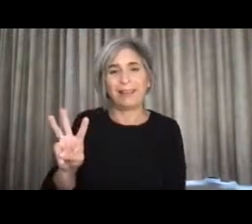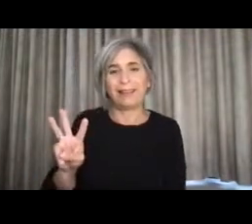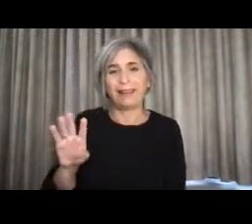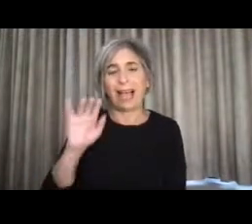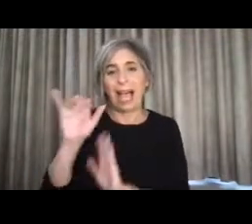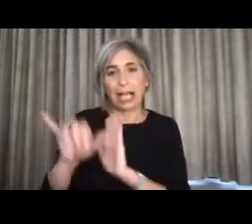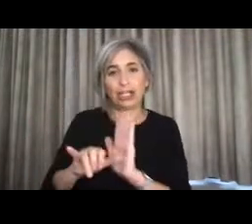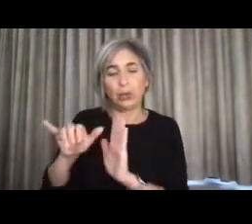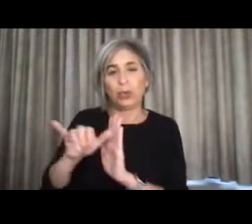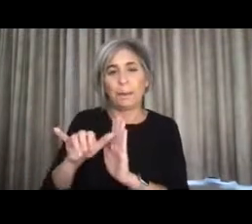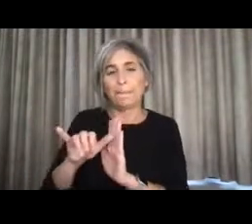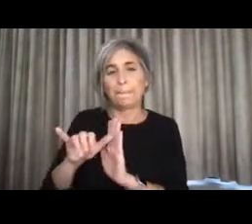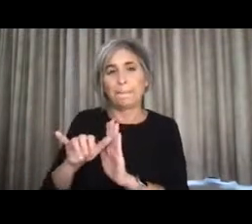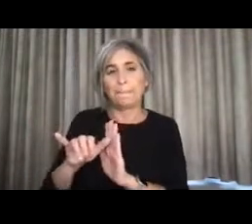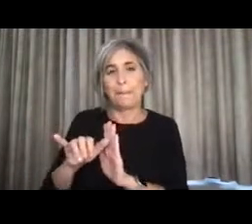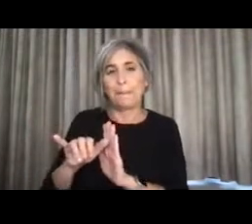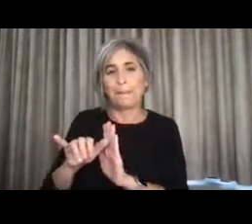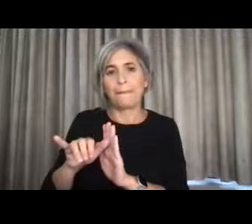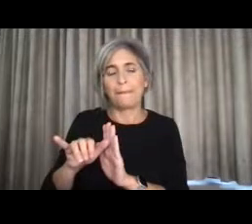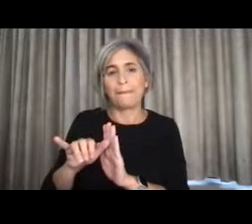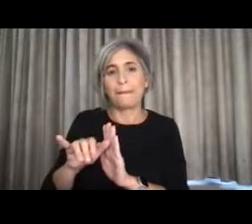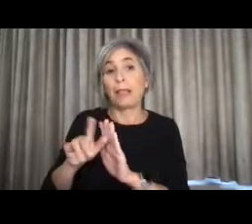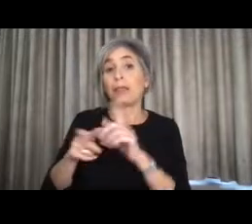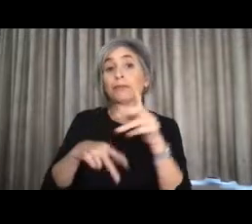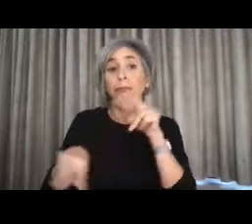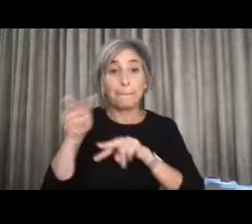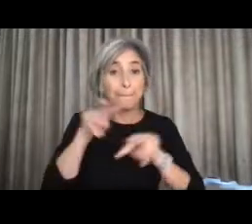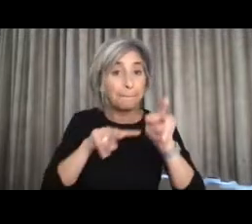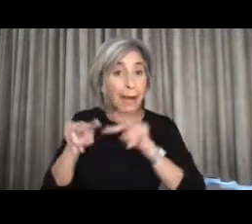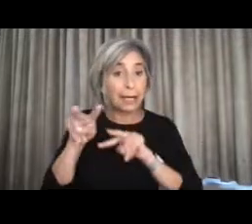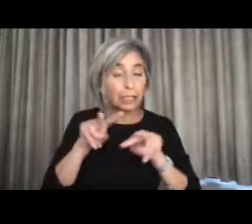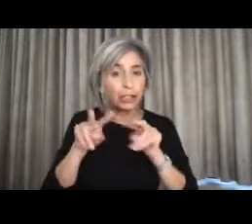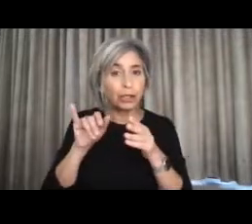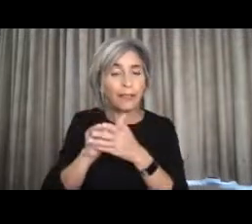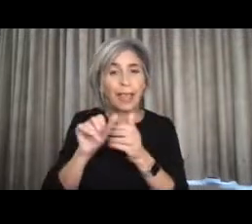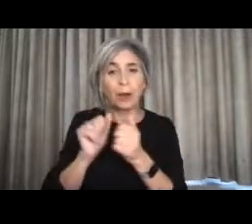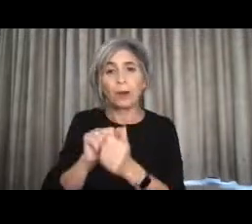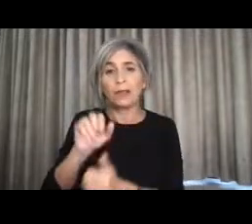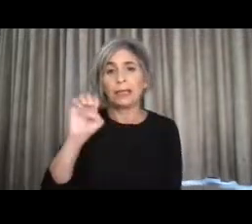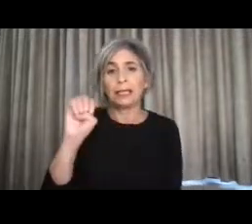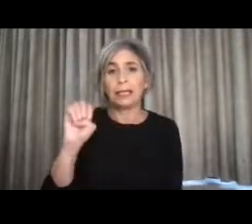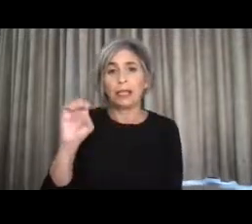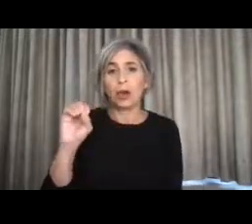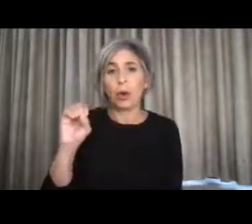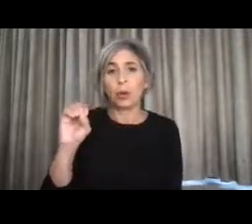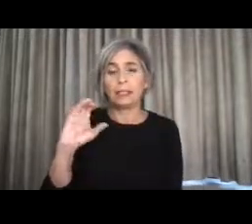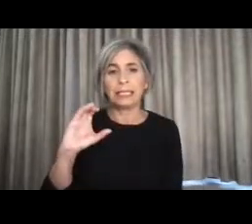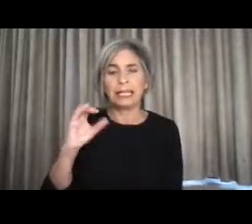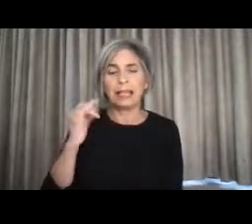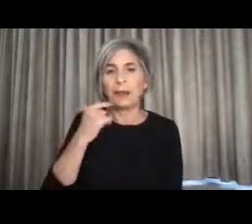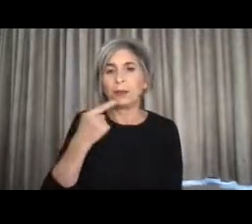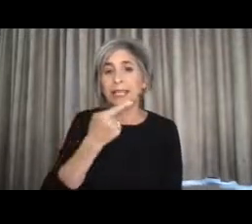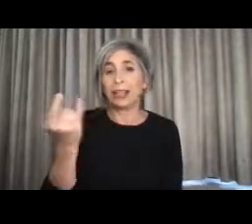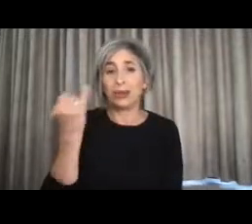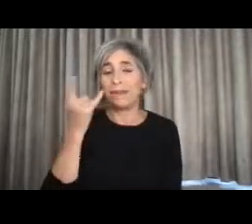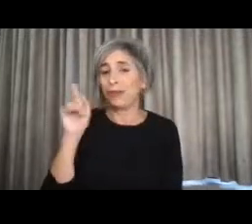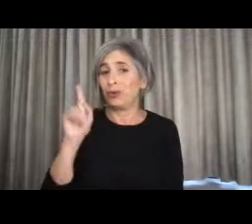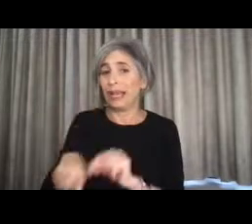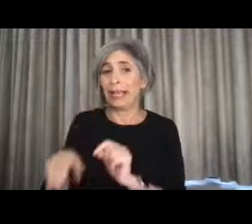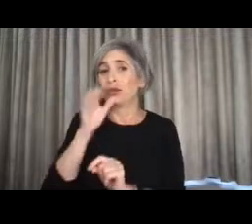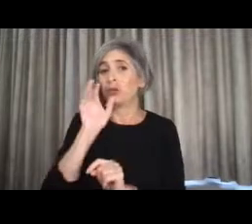YouTube. You would monitor that with the EOC, and we would tell you if there was any compromise to the